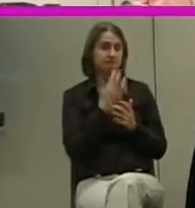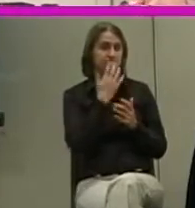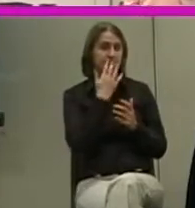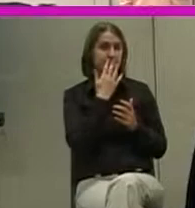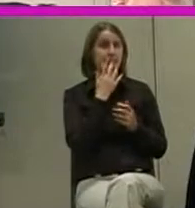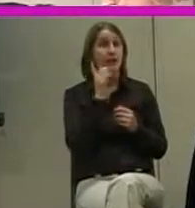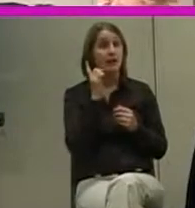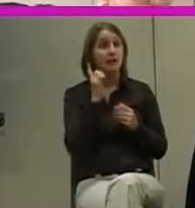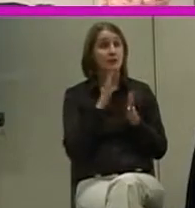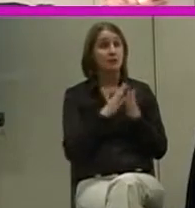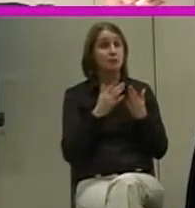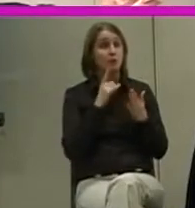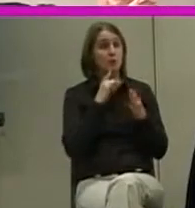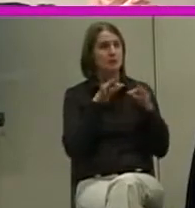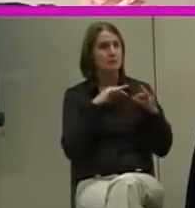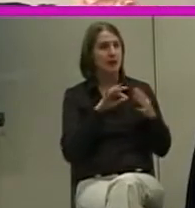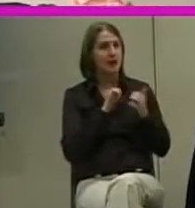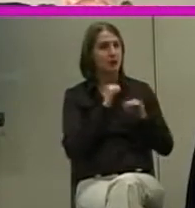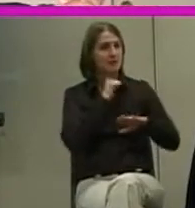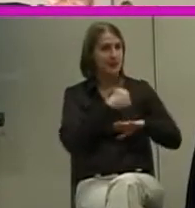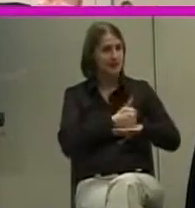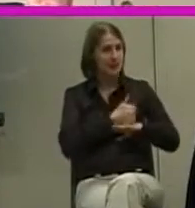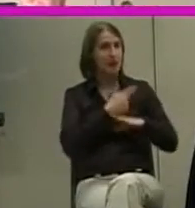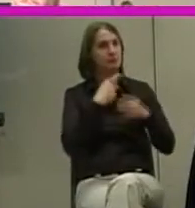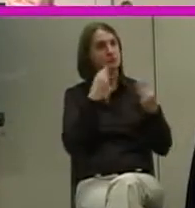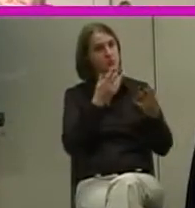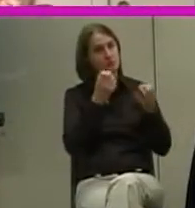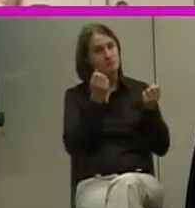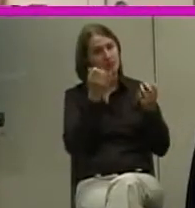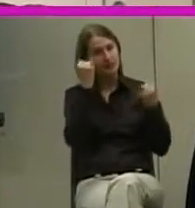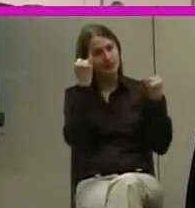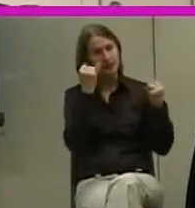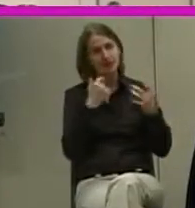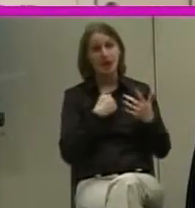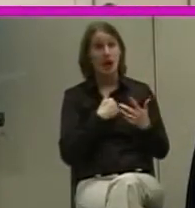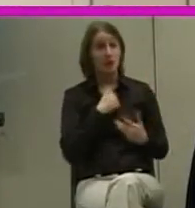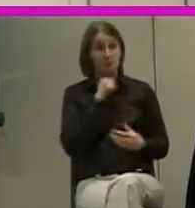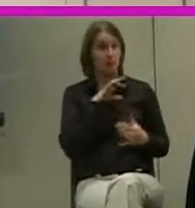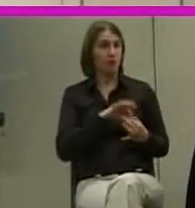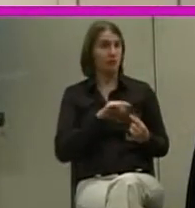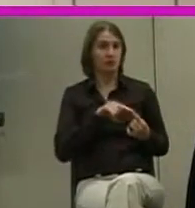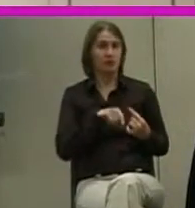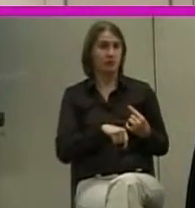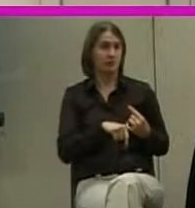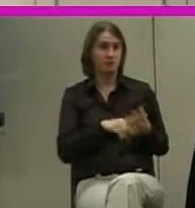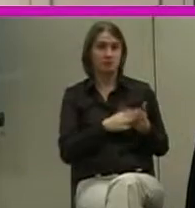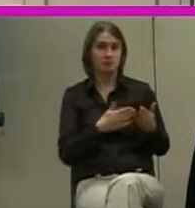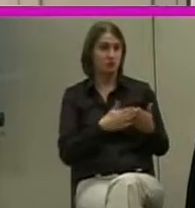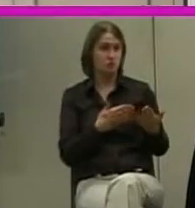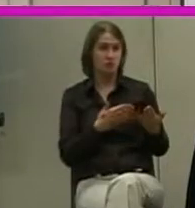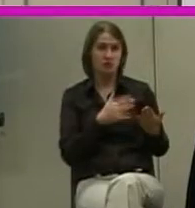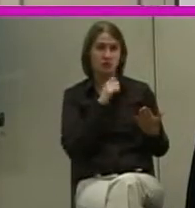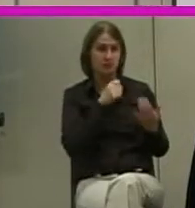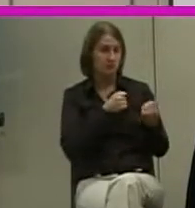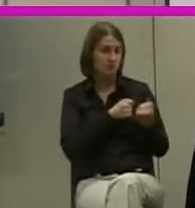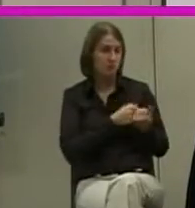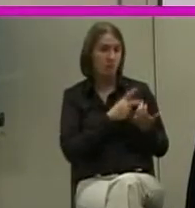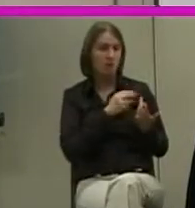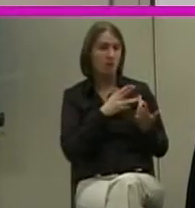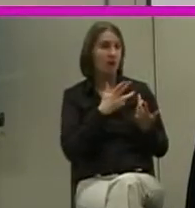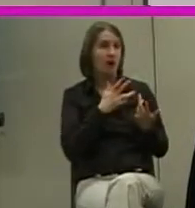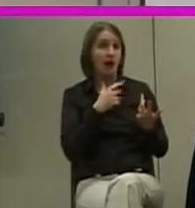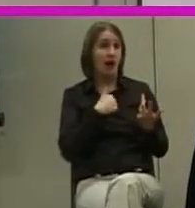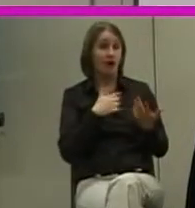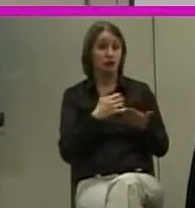This book tells you how to set it up and gives you lots of ideas. I have nothing to do with this book. I make no money if you buy